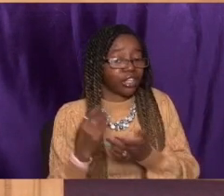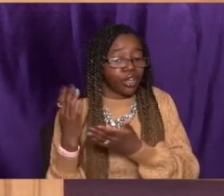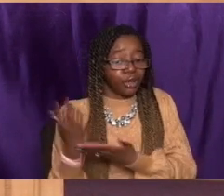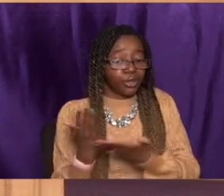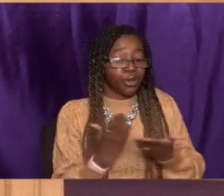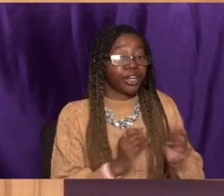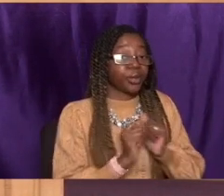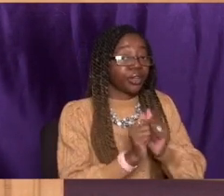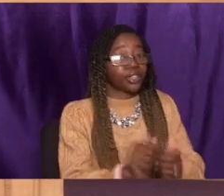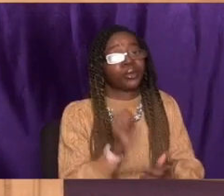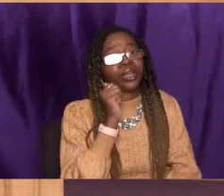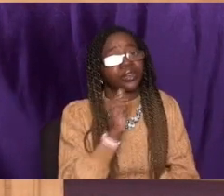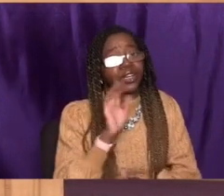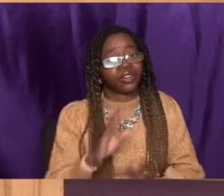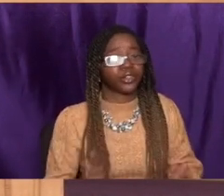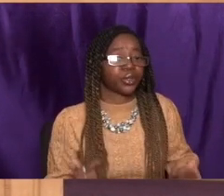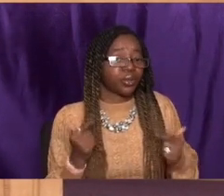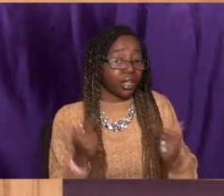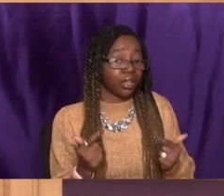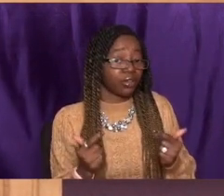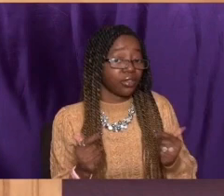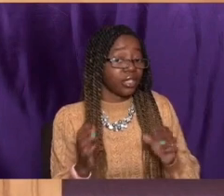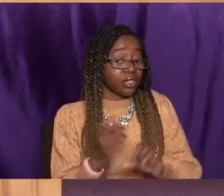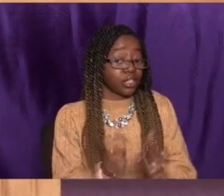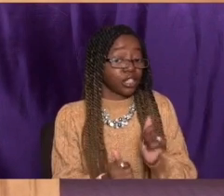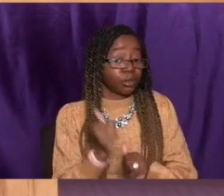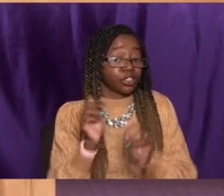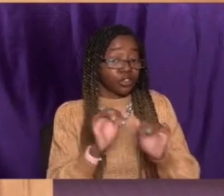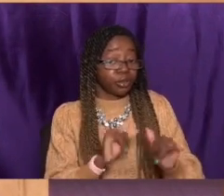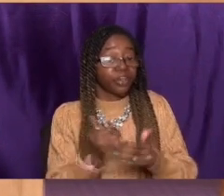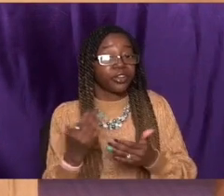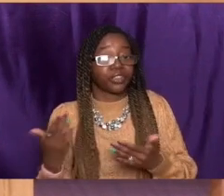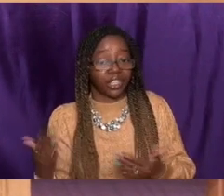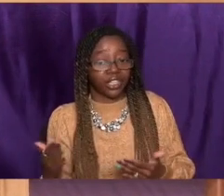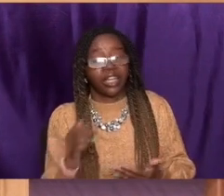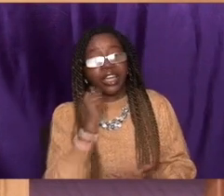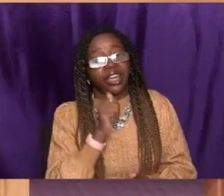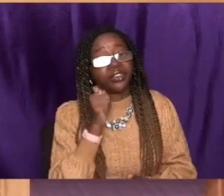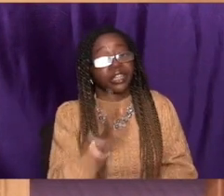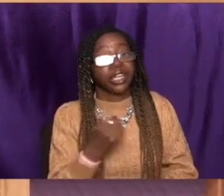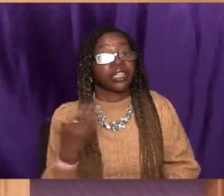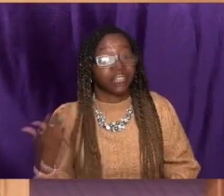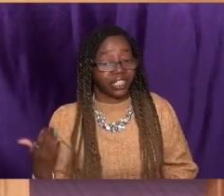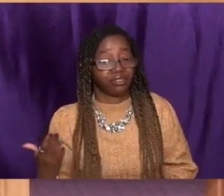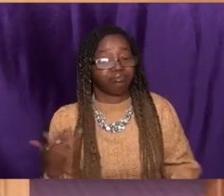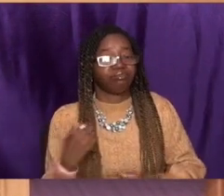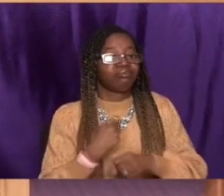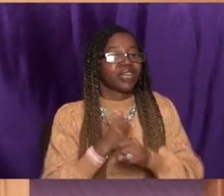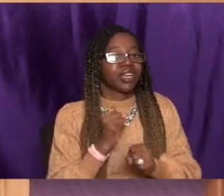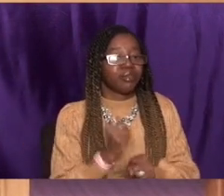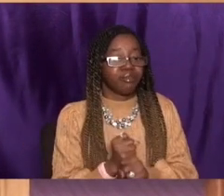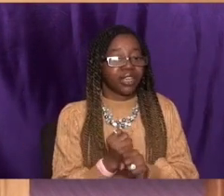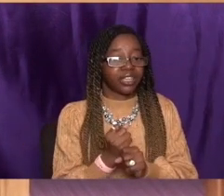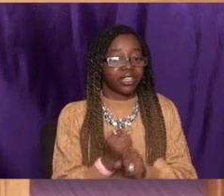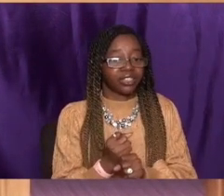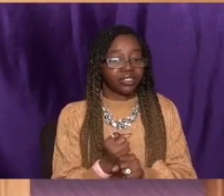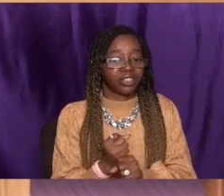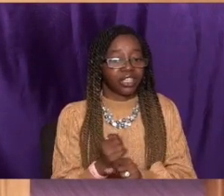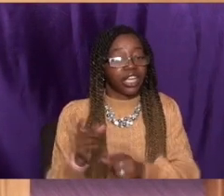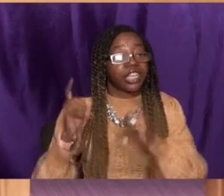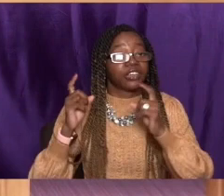every day of your life. Take the most familiar thing in your life, the most ordinary thing in your life, and make it available to